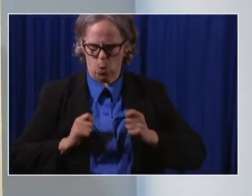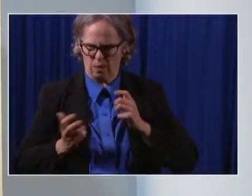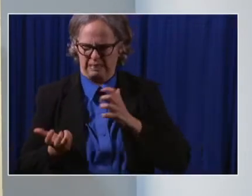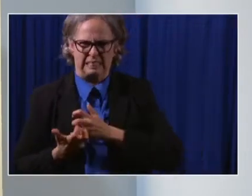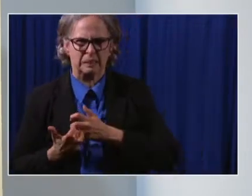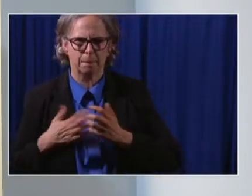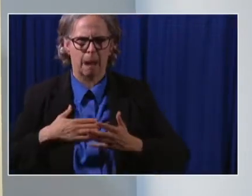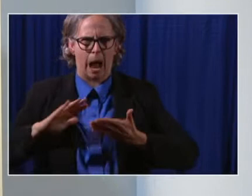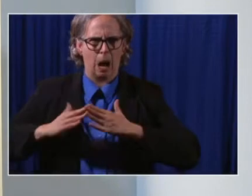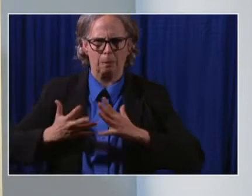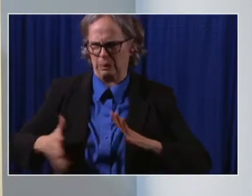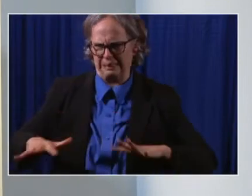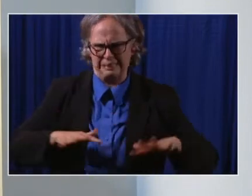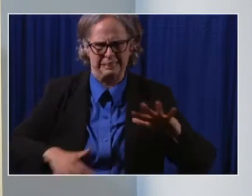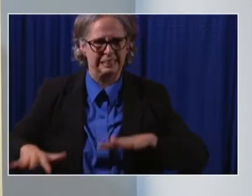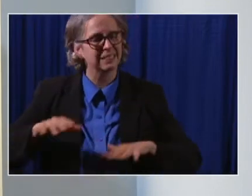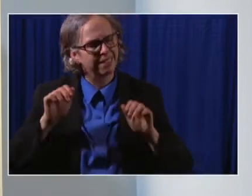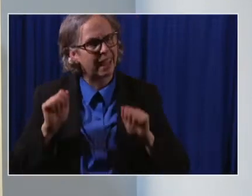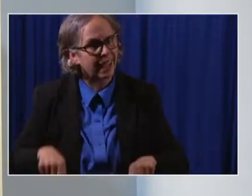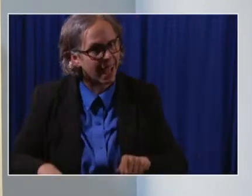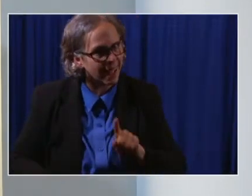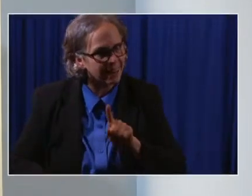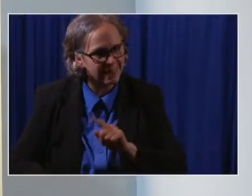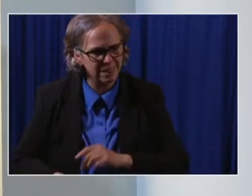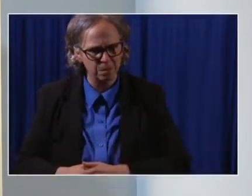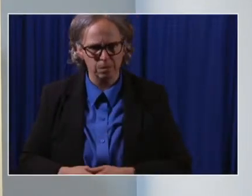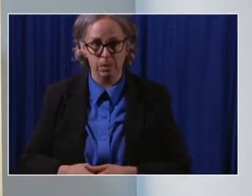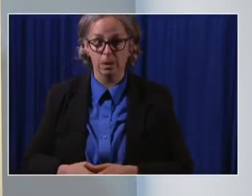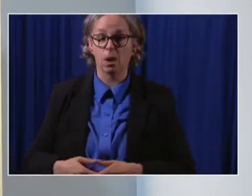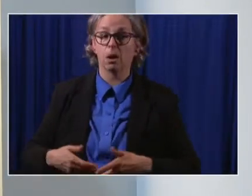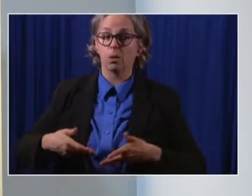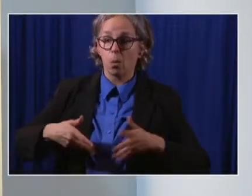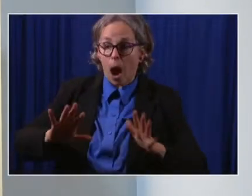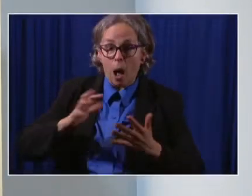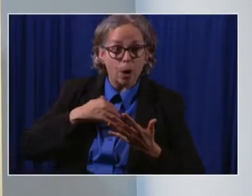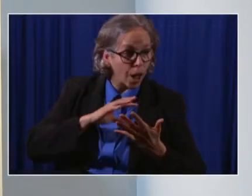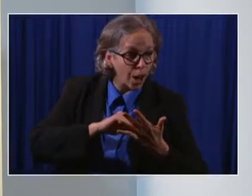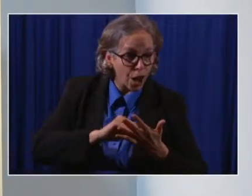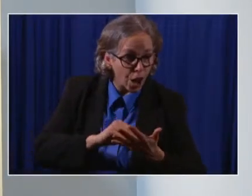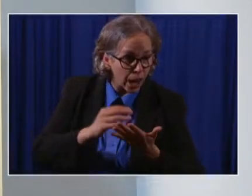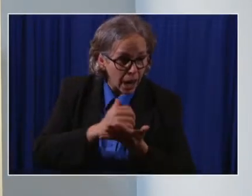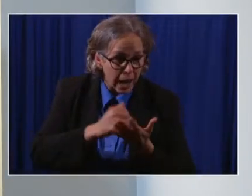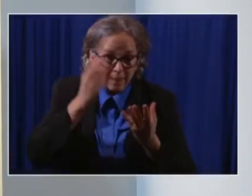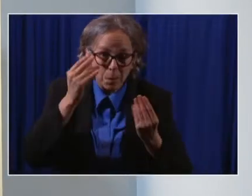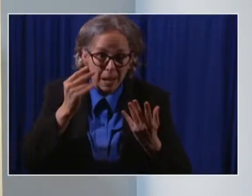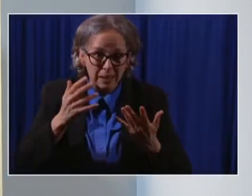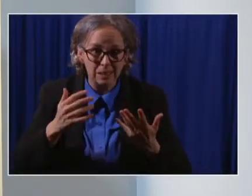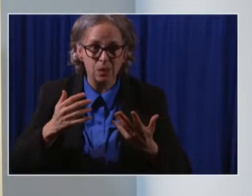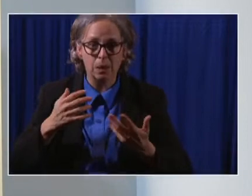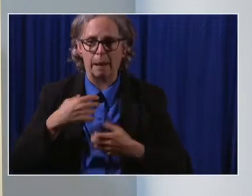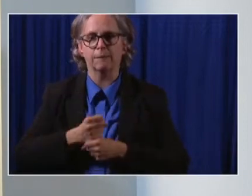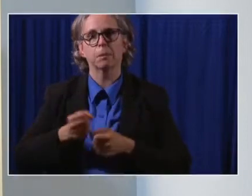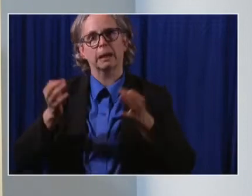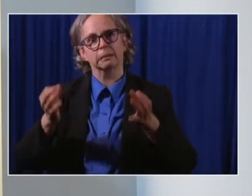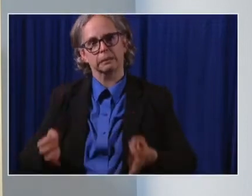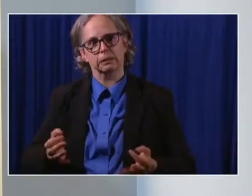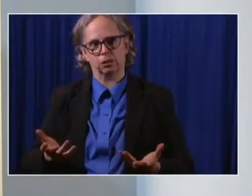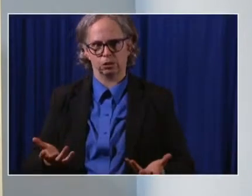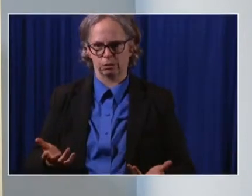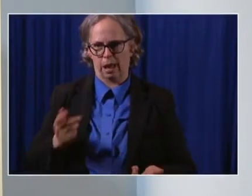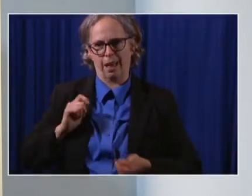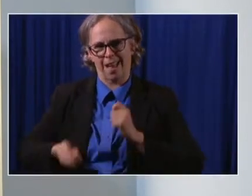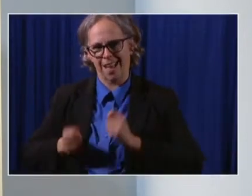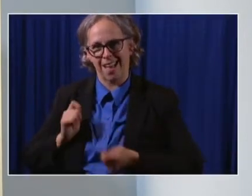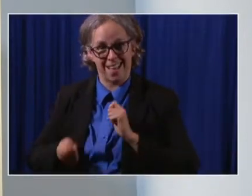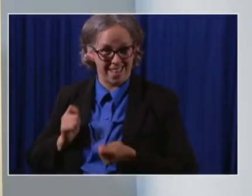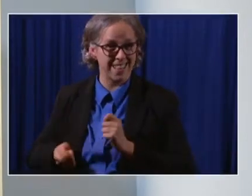And as we learn, as we get more information, we make decisions that address